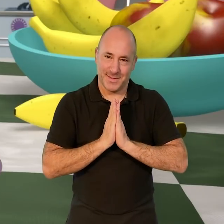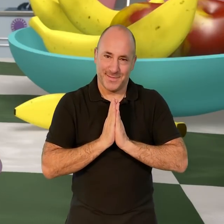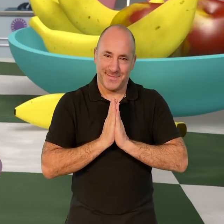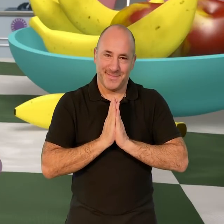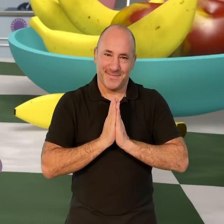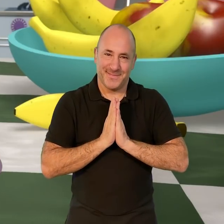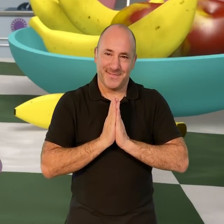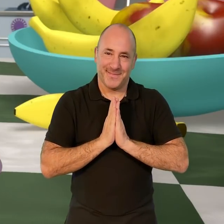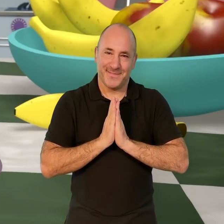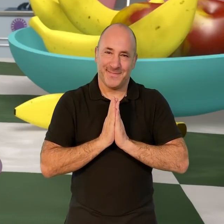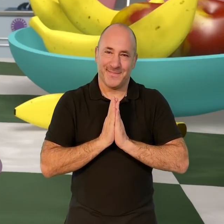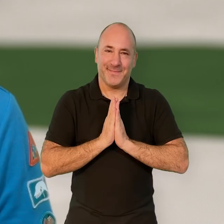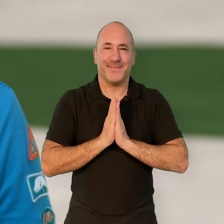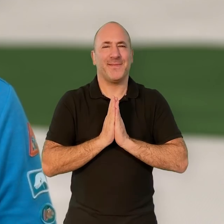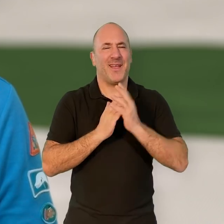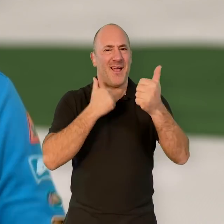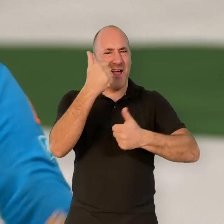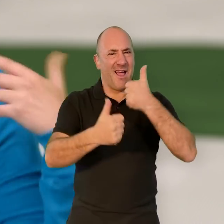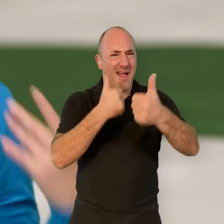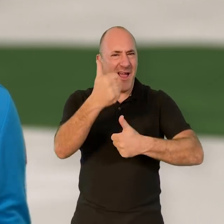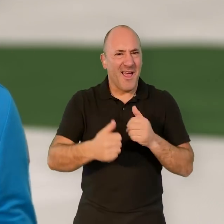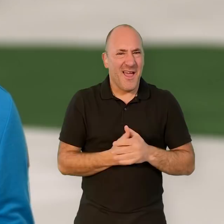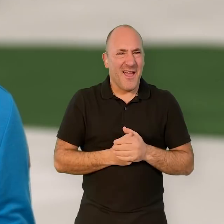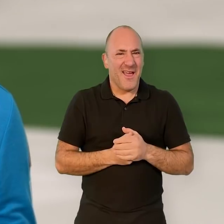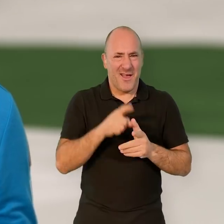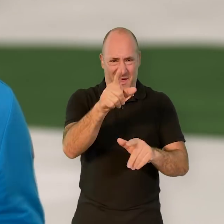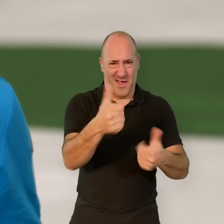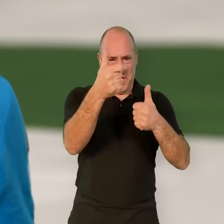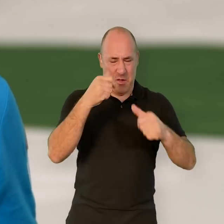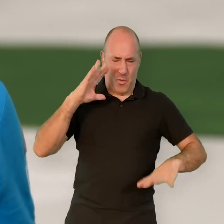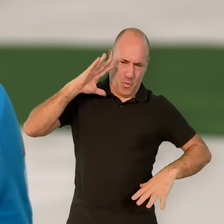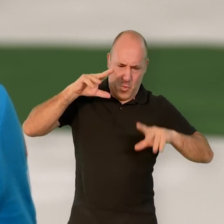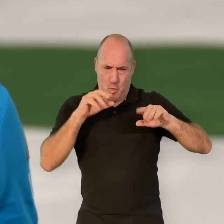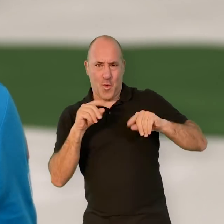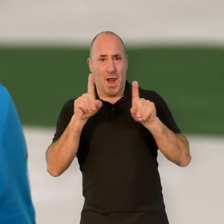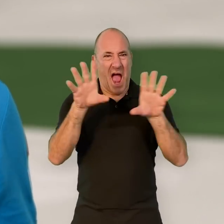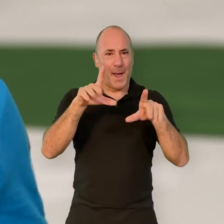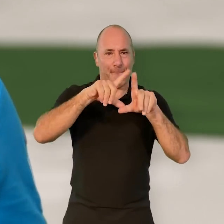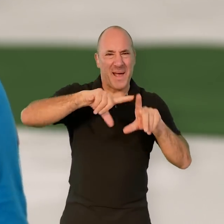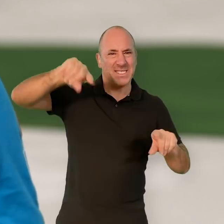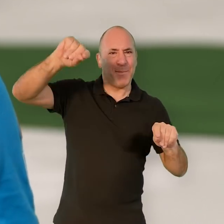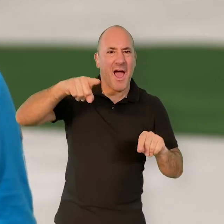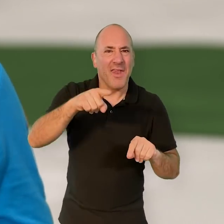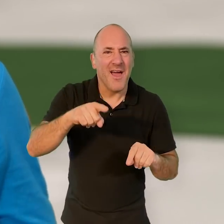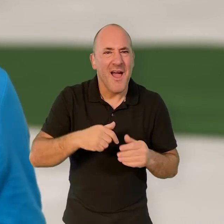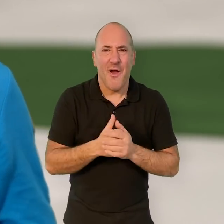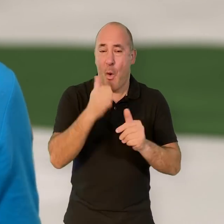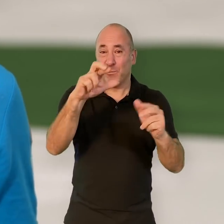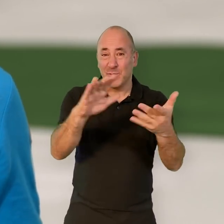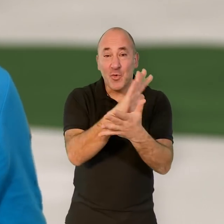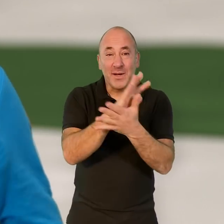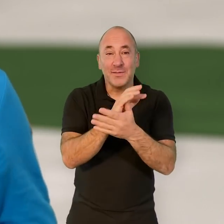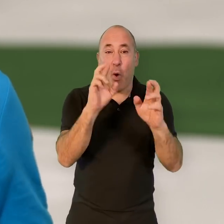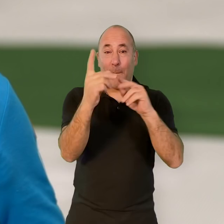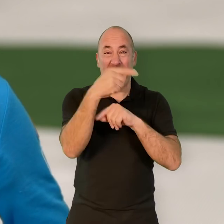Banana stay. There. Well done, everyone. You did so well being Betsy the Banana. I hope you